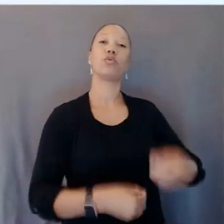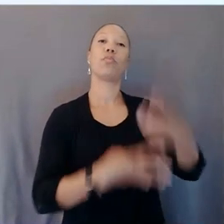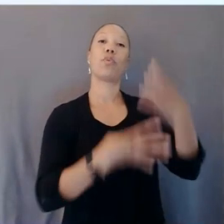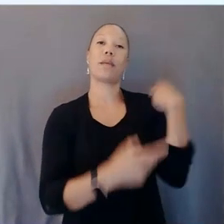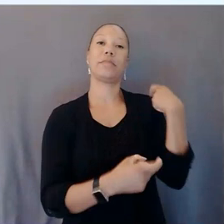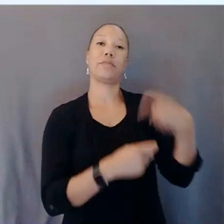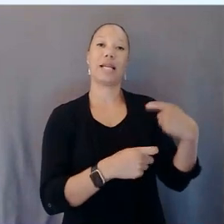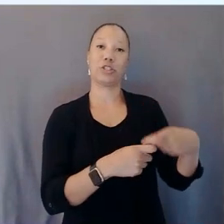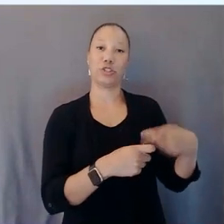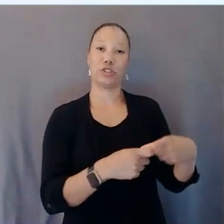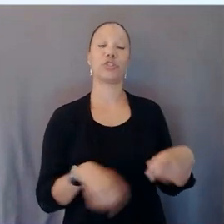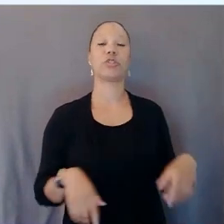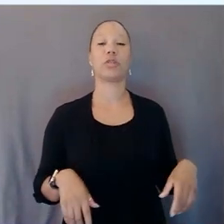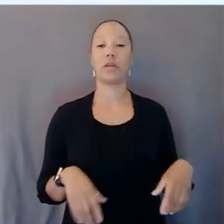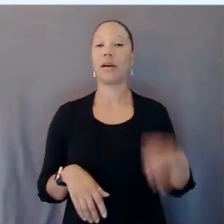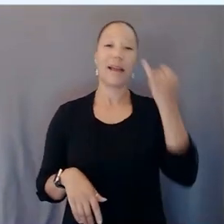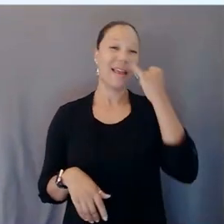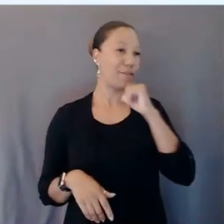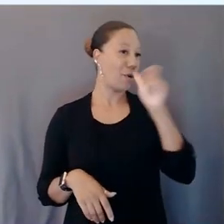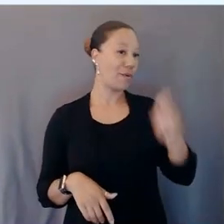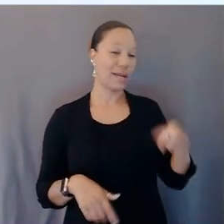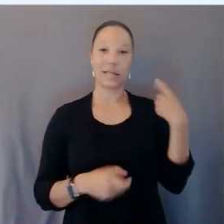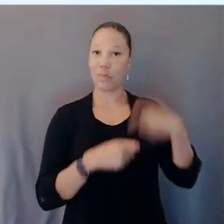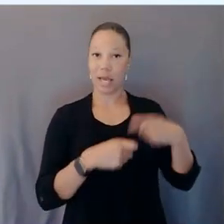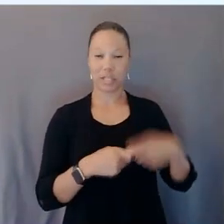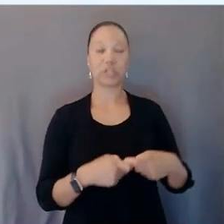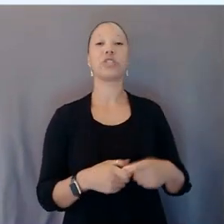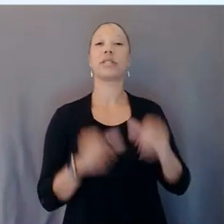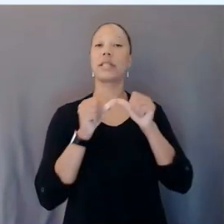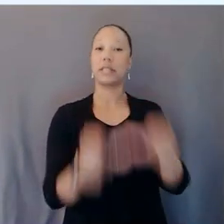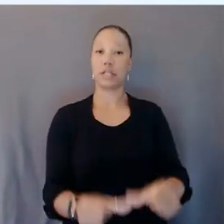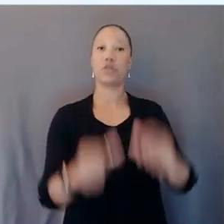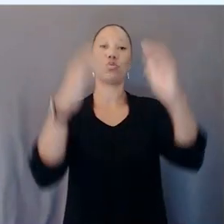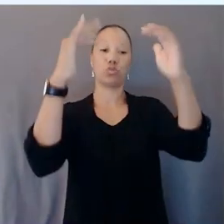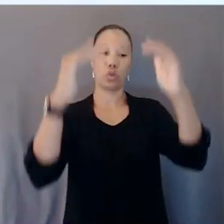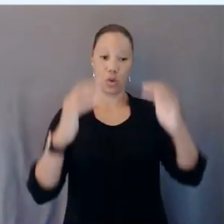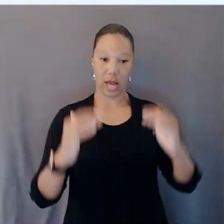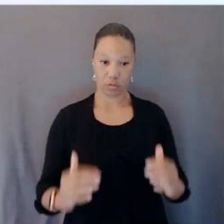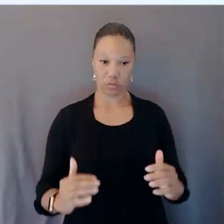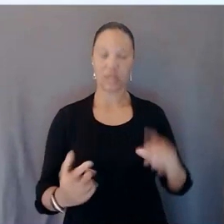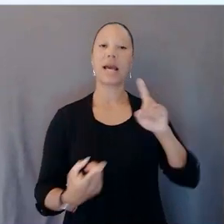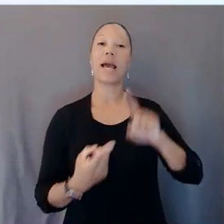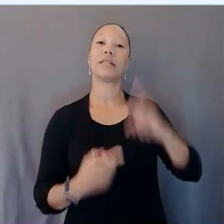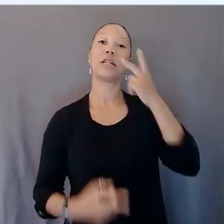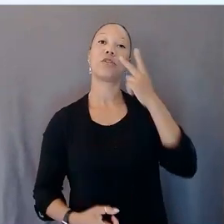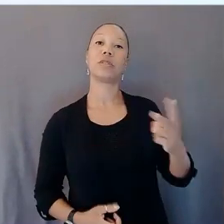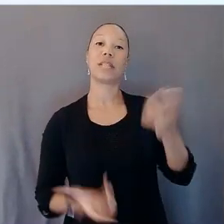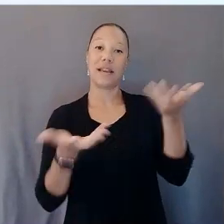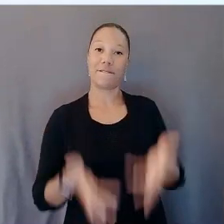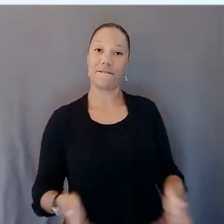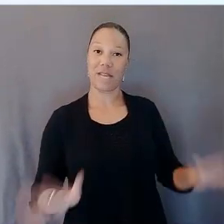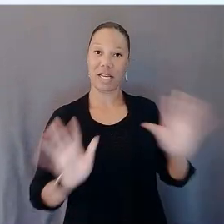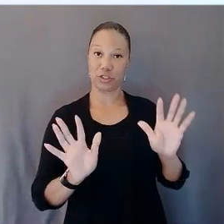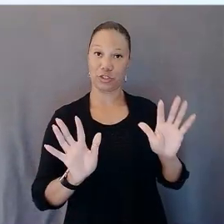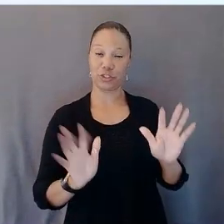go ahead and continue on to the bottom. Just scroll down to the bottom until you see finish. Once you see the finish